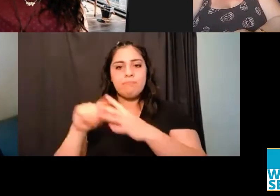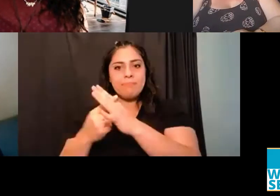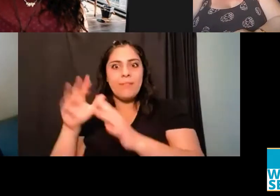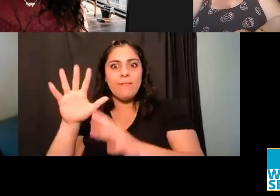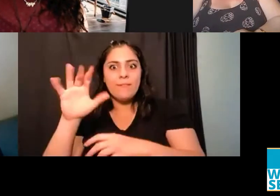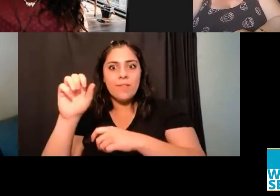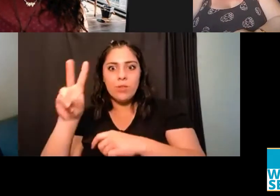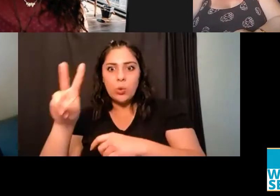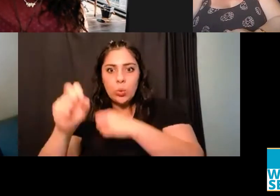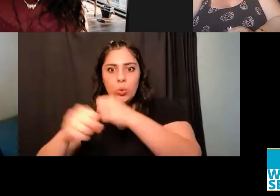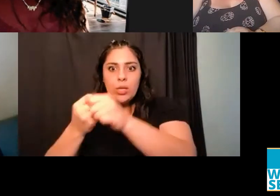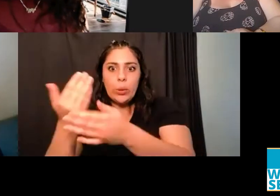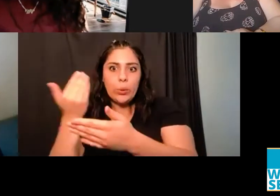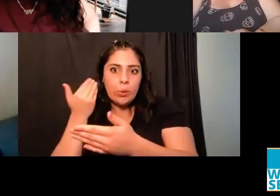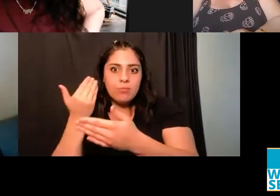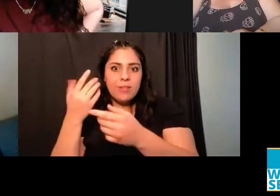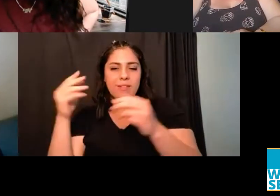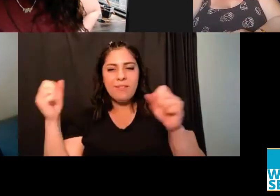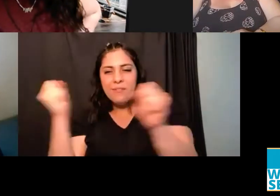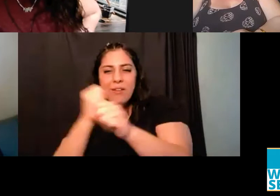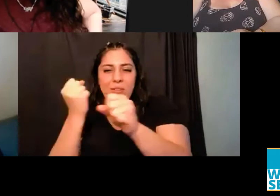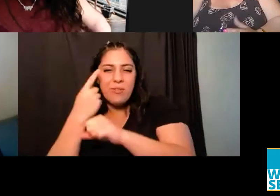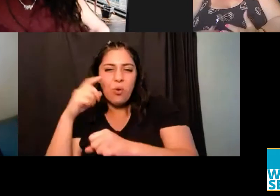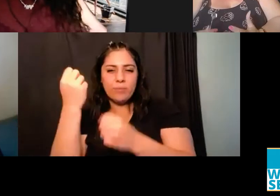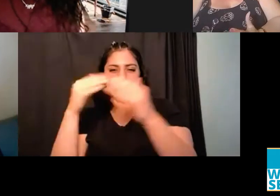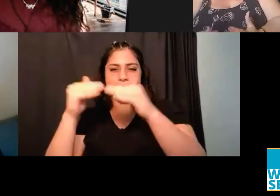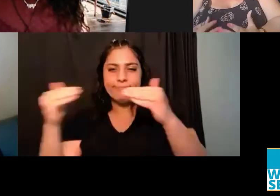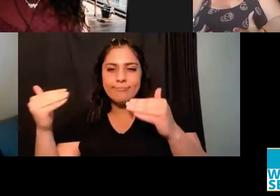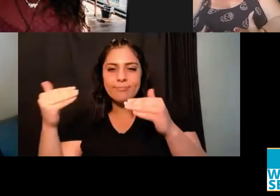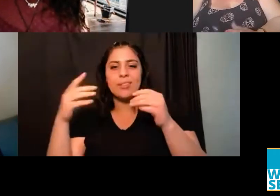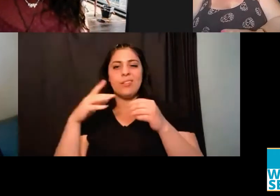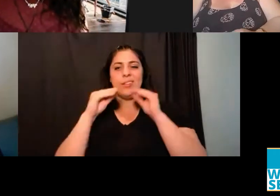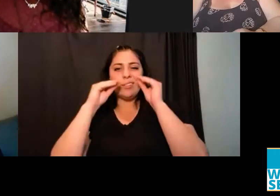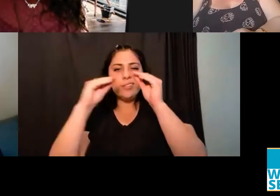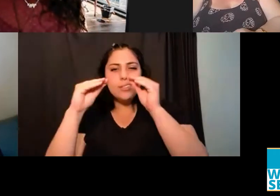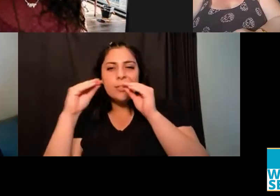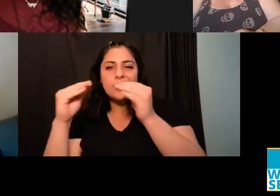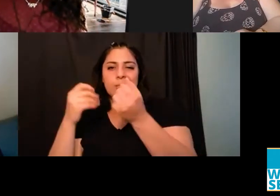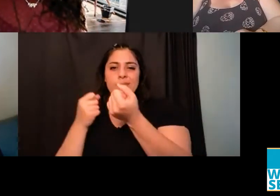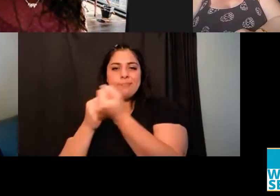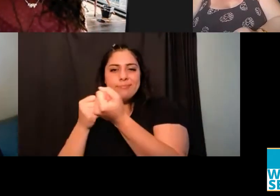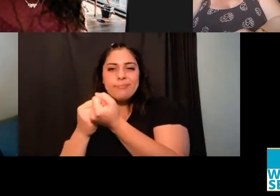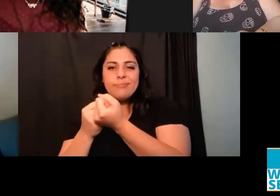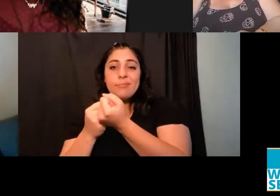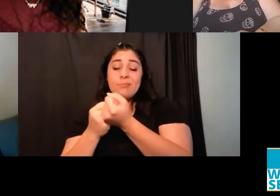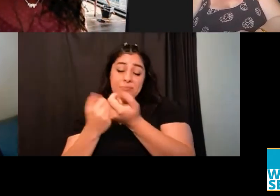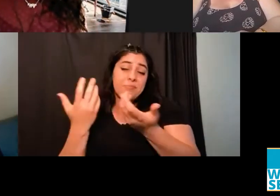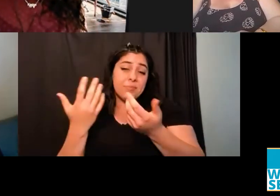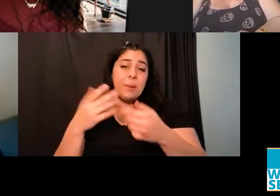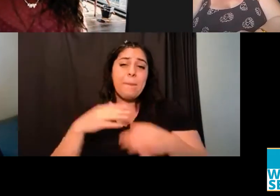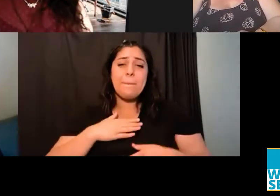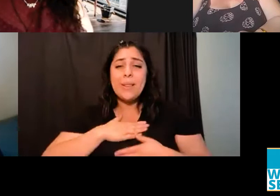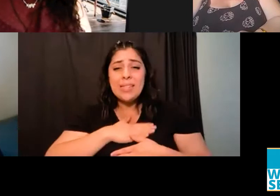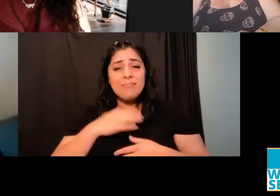working towards equality at every size through education, advocacy, and support for over 5 decades. Please find out more about